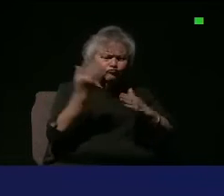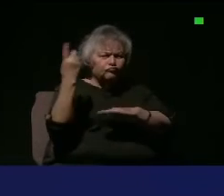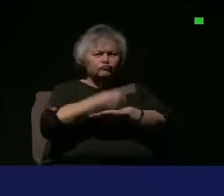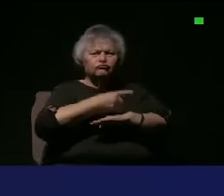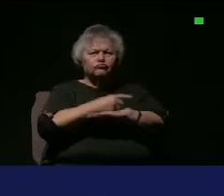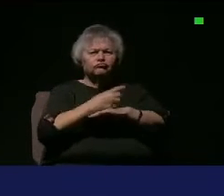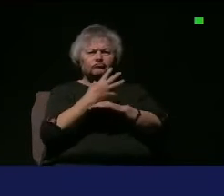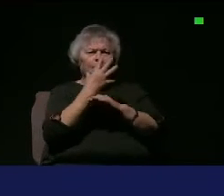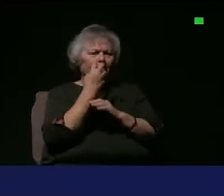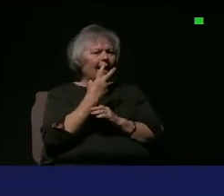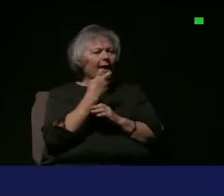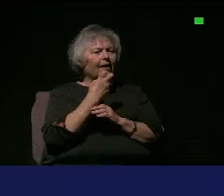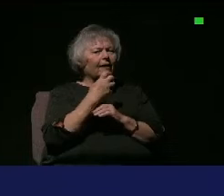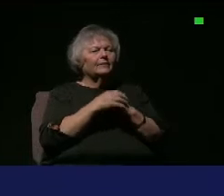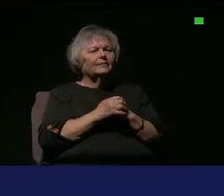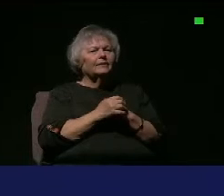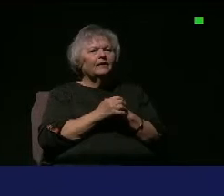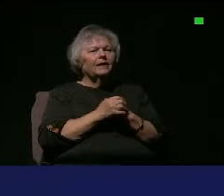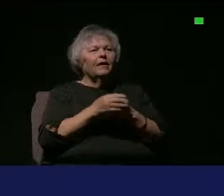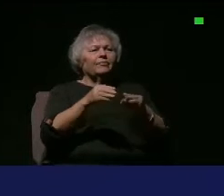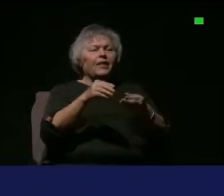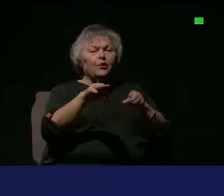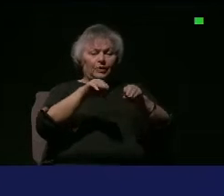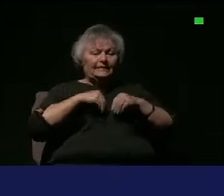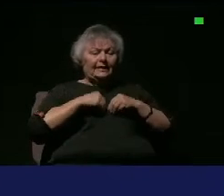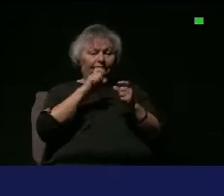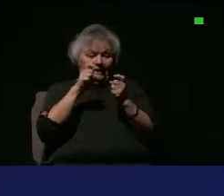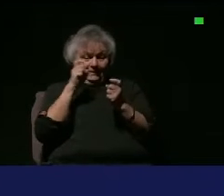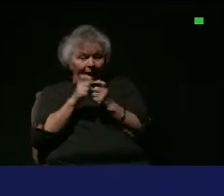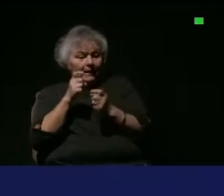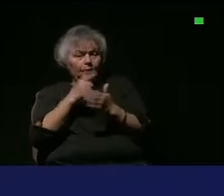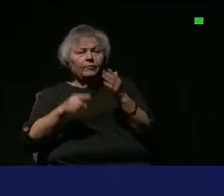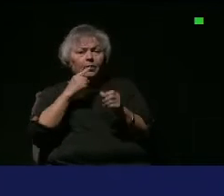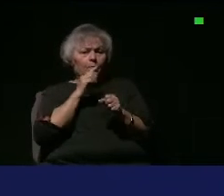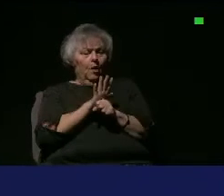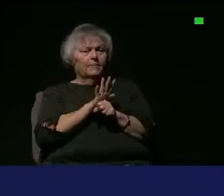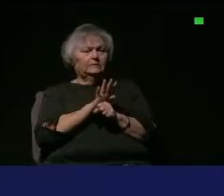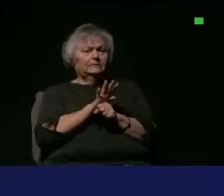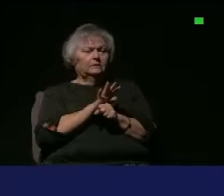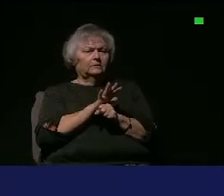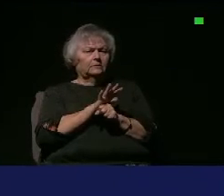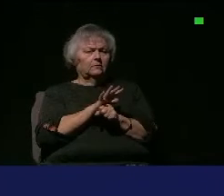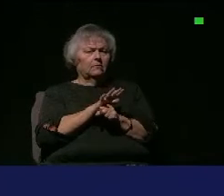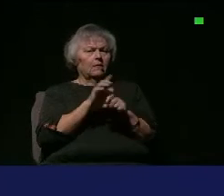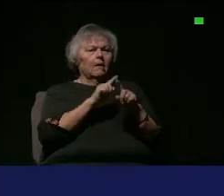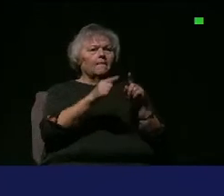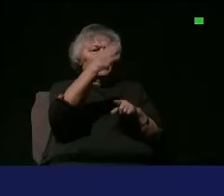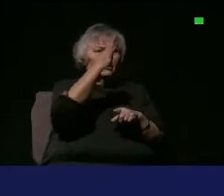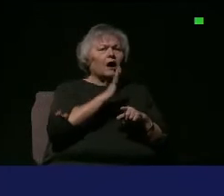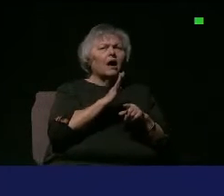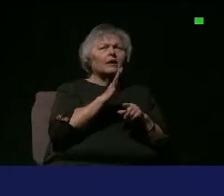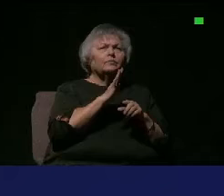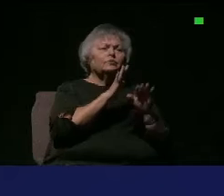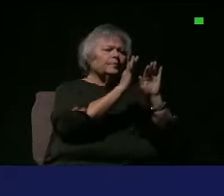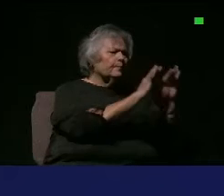not because they were getting less than what they were promised, but because God was being merciful to someone that they thought didn't deserve it.